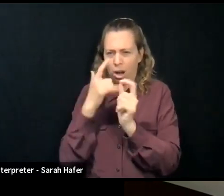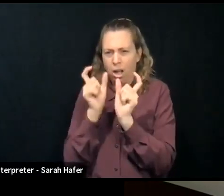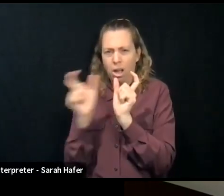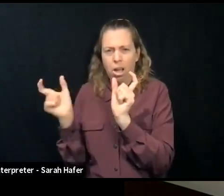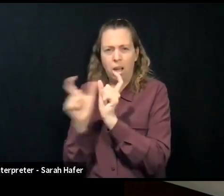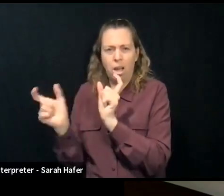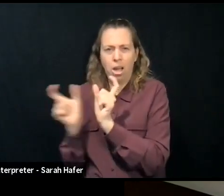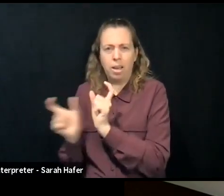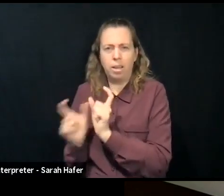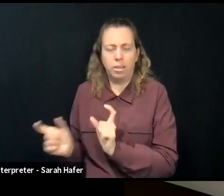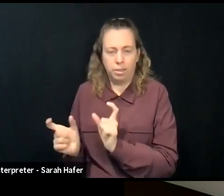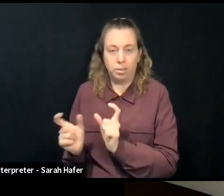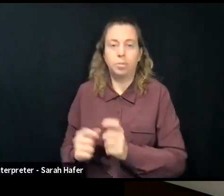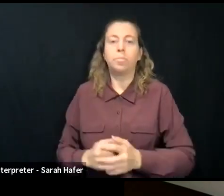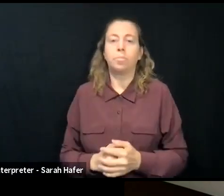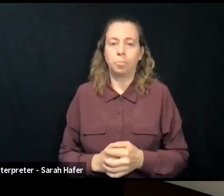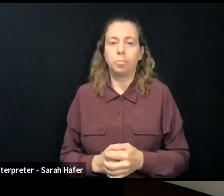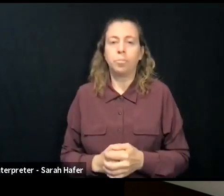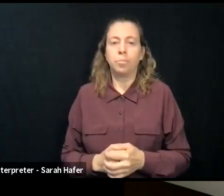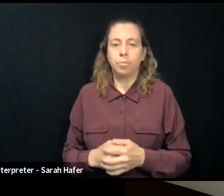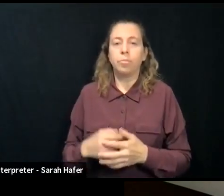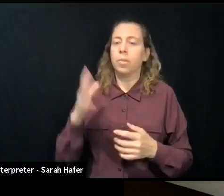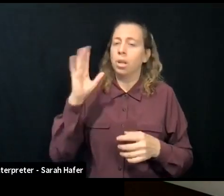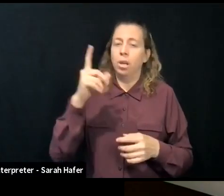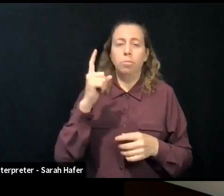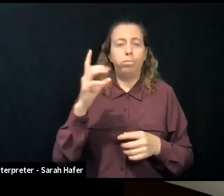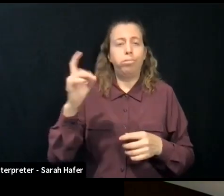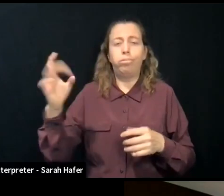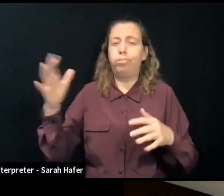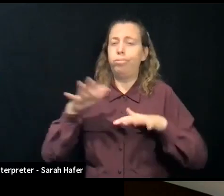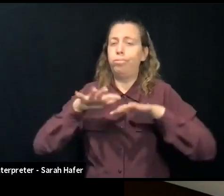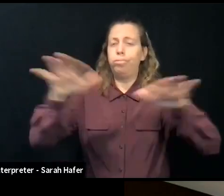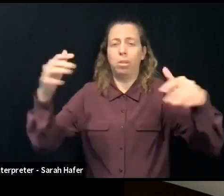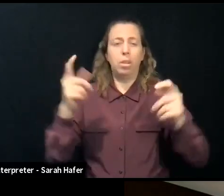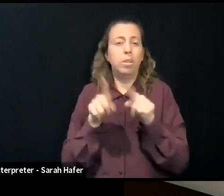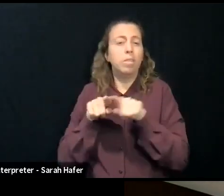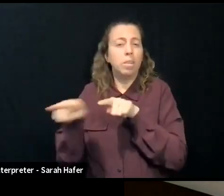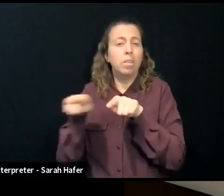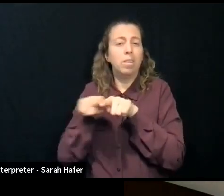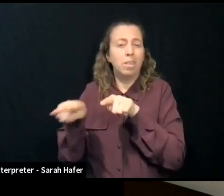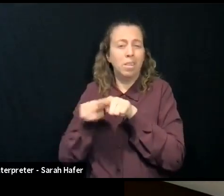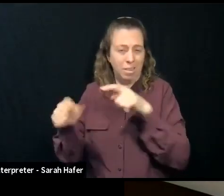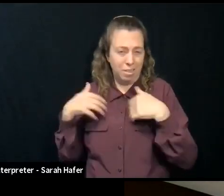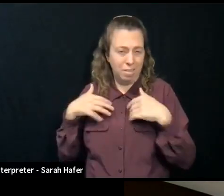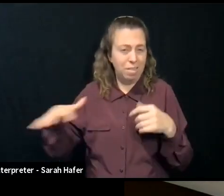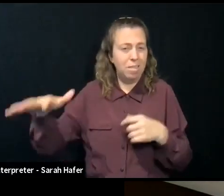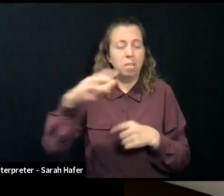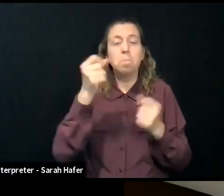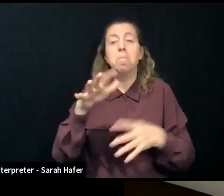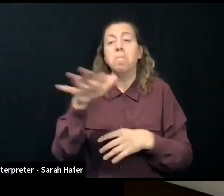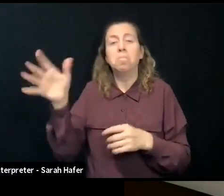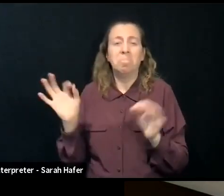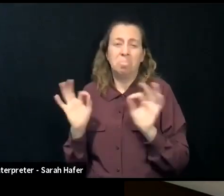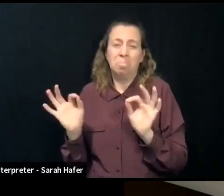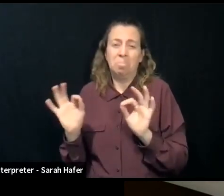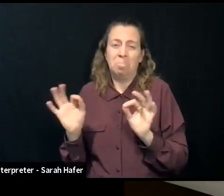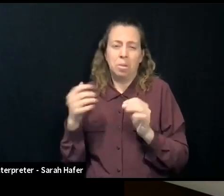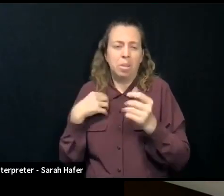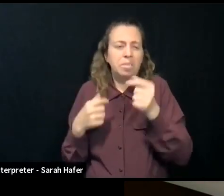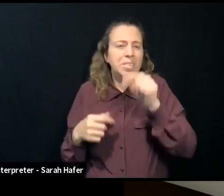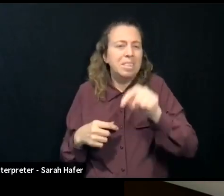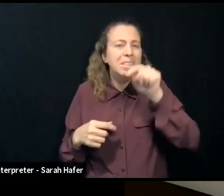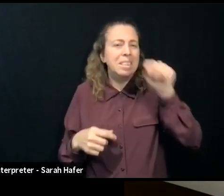out there, but most of them don't seem to cause much trouble for public health. However, some variants do appear to be connected with outbreaks